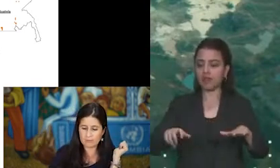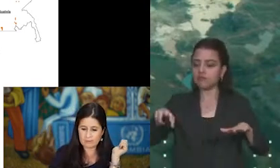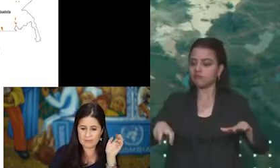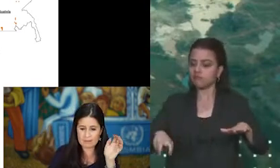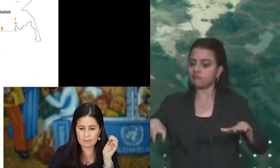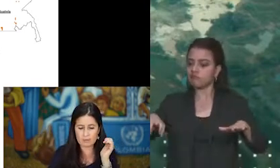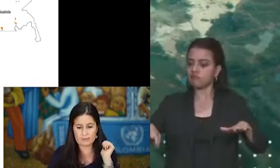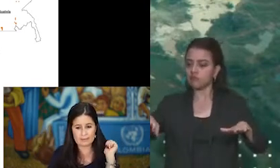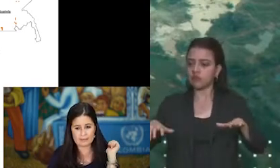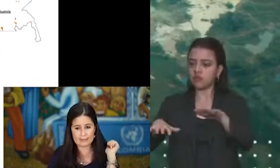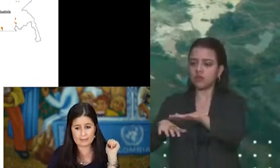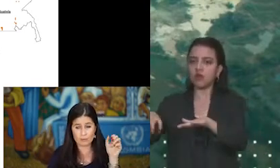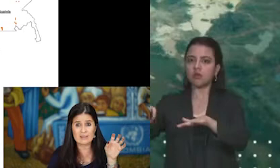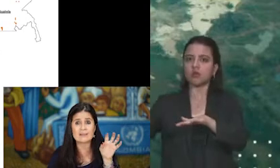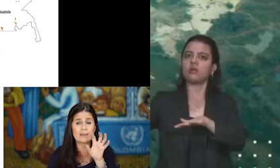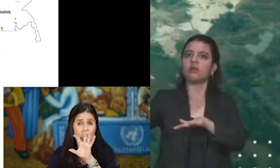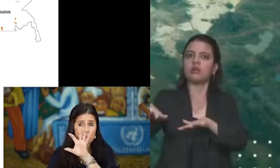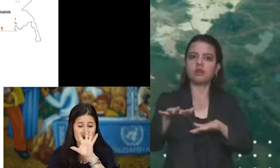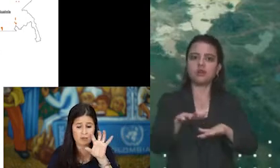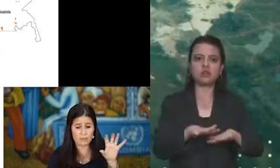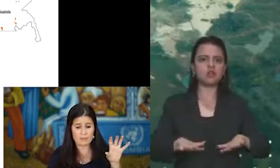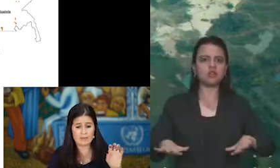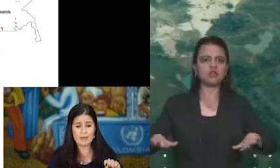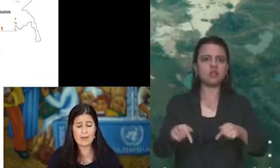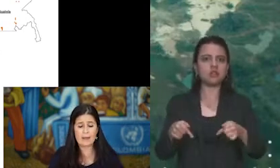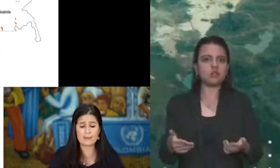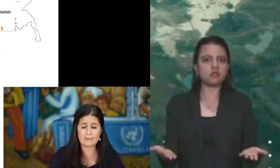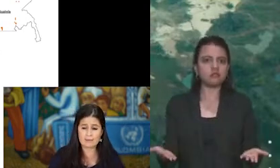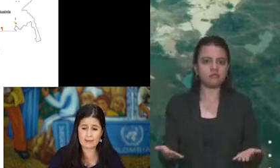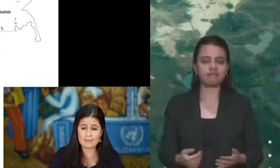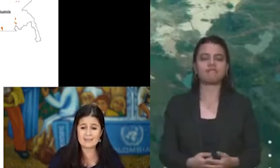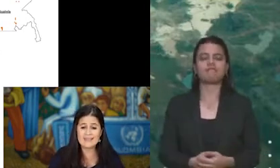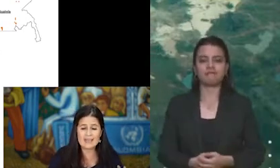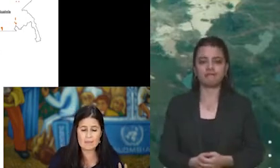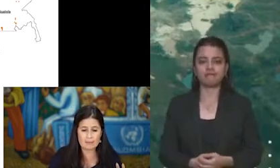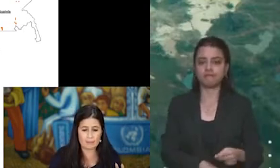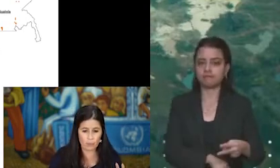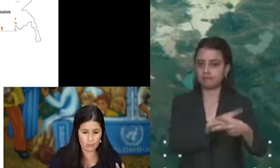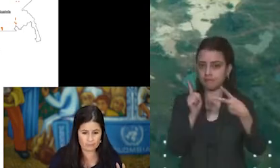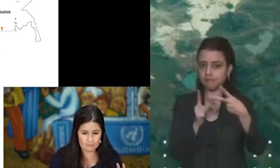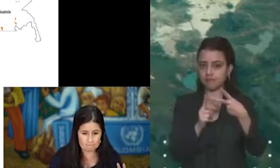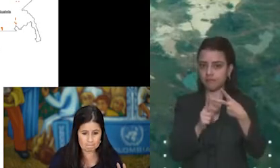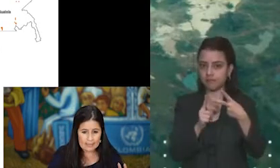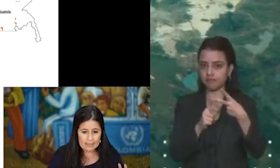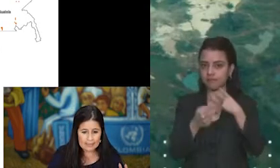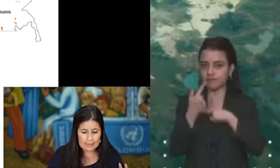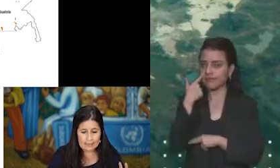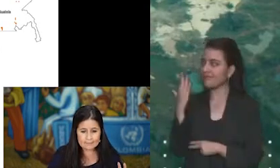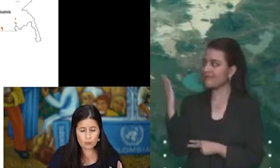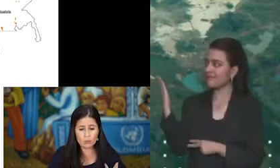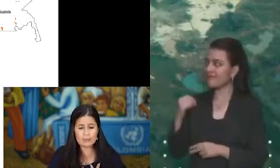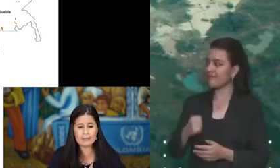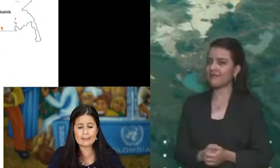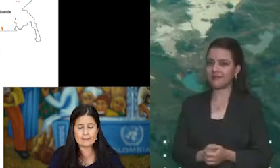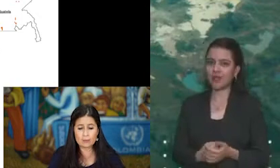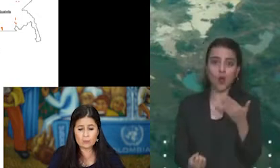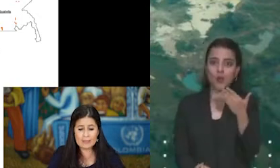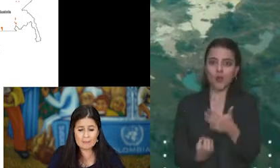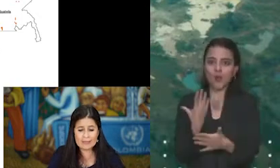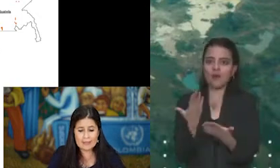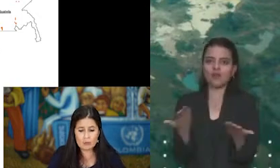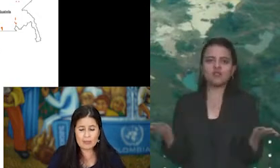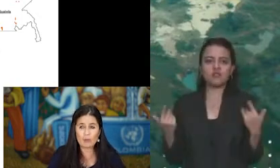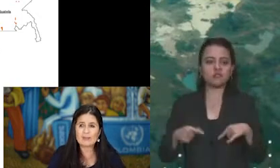succession. So the territory refers to these dynamics. We can stake on the second dynamic of change is the